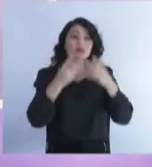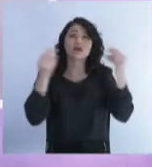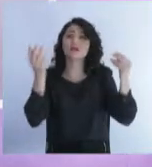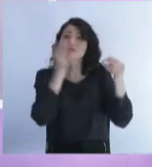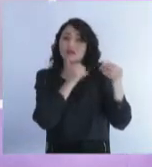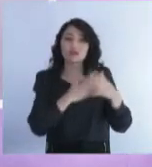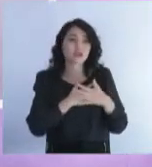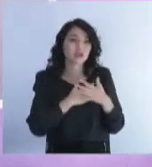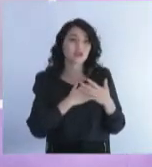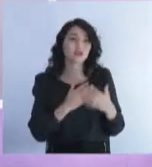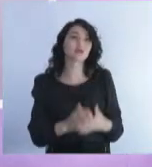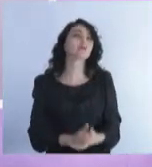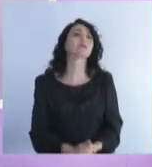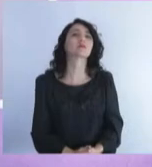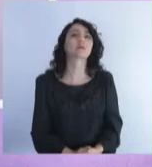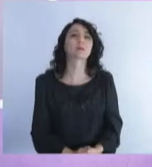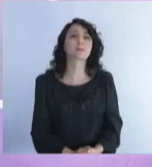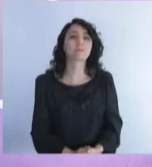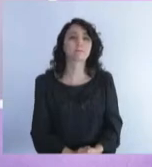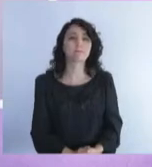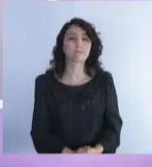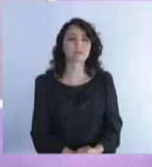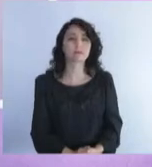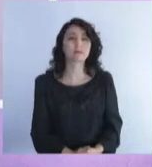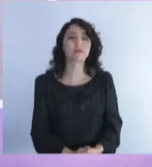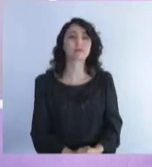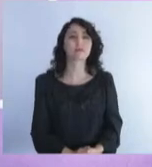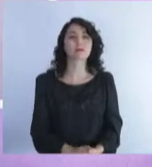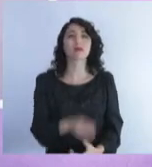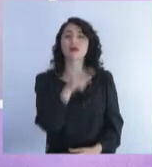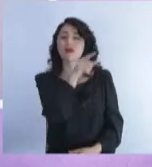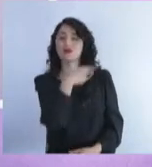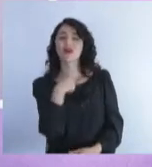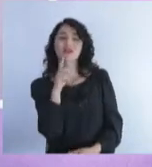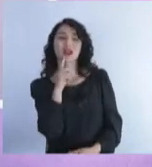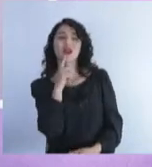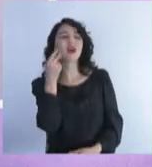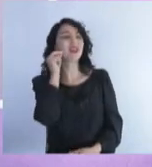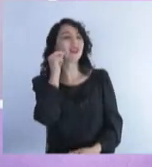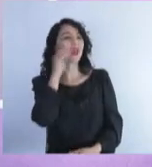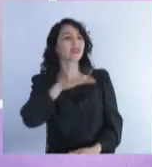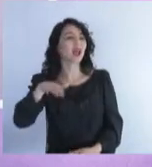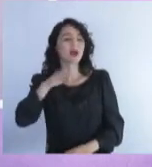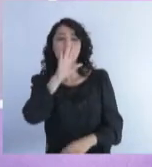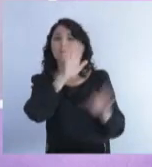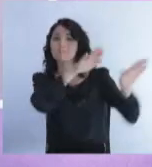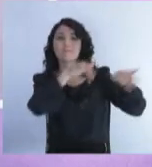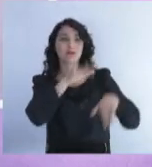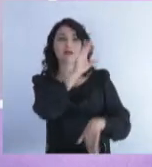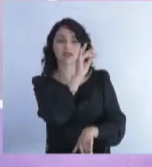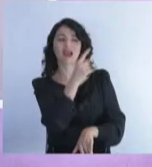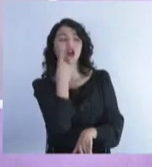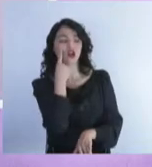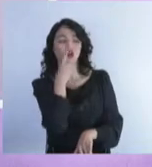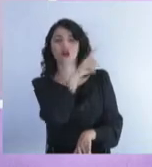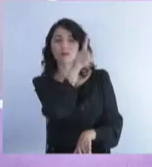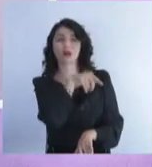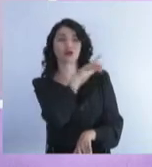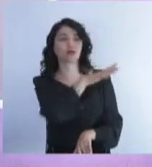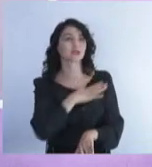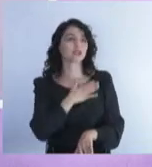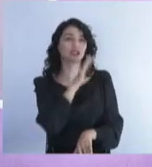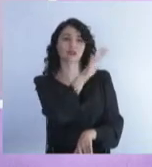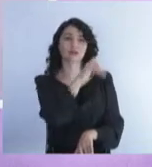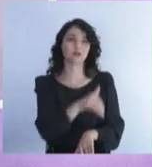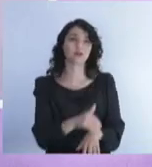I know this question well because I have granddaughters the same age, and for a year and a half they've been doing school virtually, and